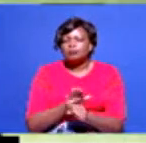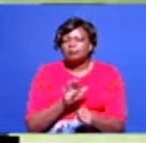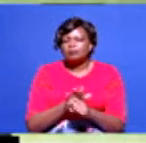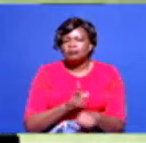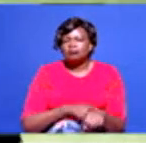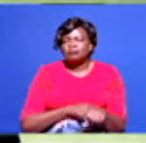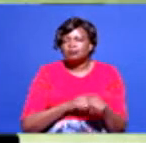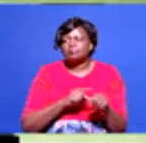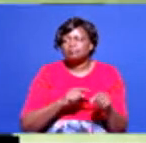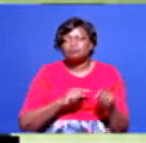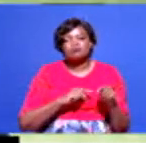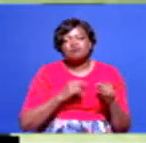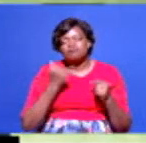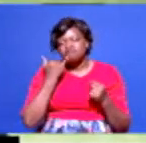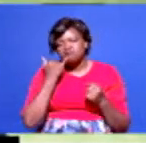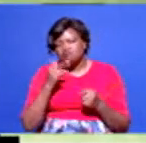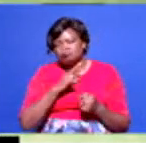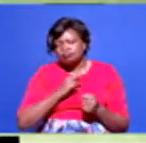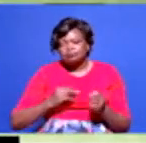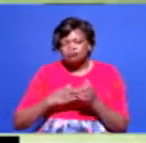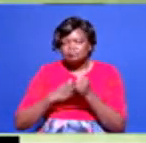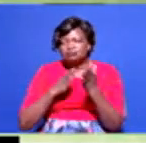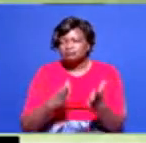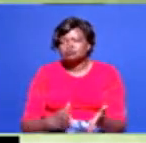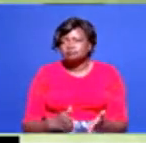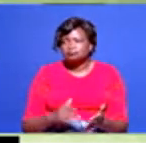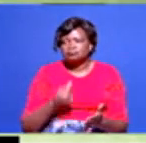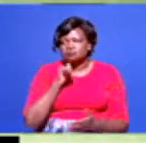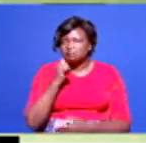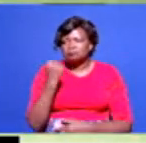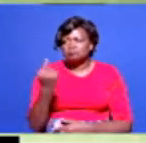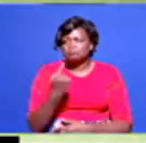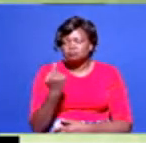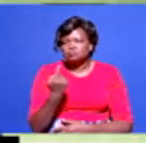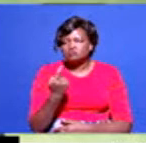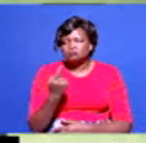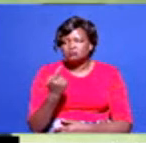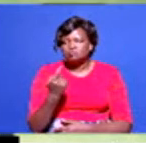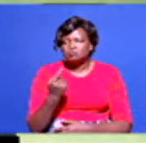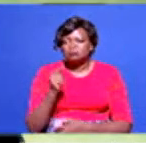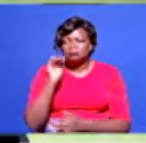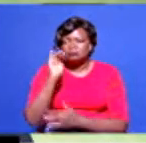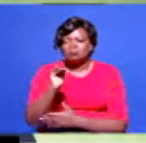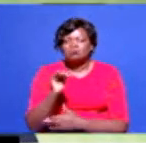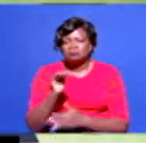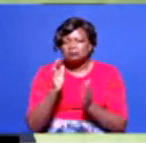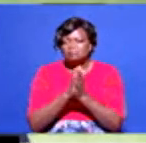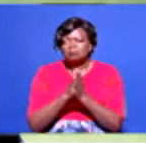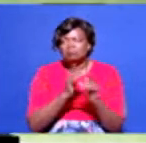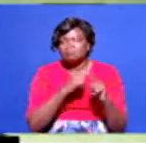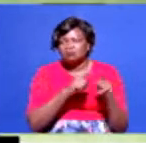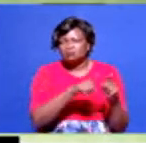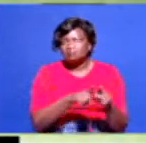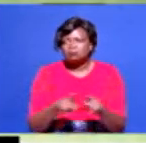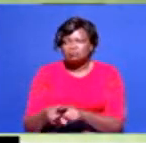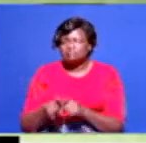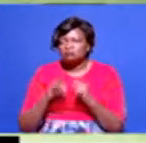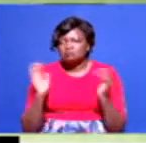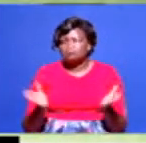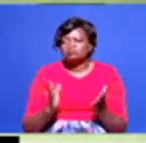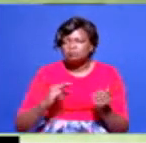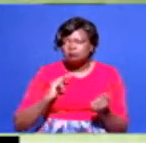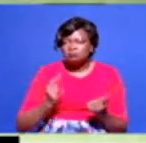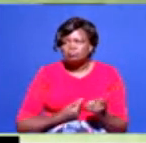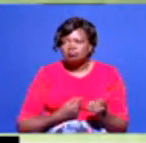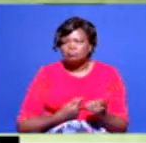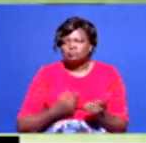to us, the religious leaders, not only to ask us for prayers, but also to encourage us